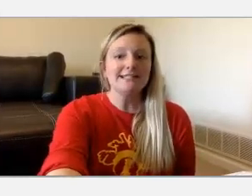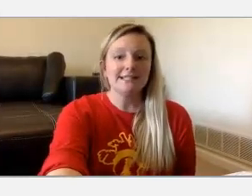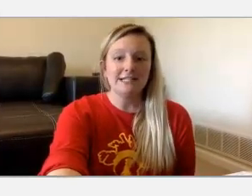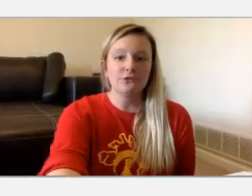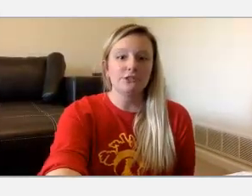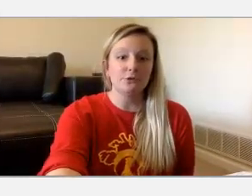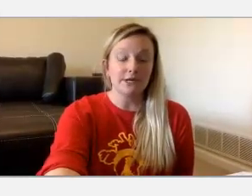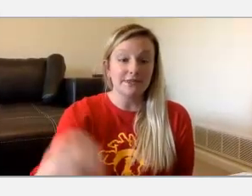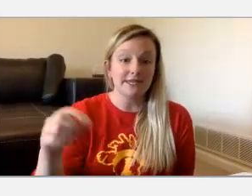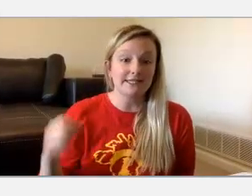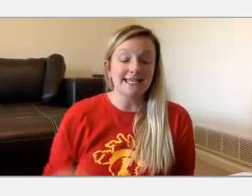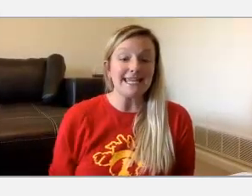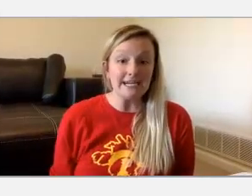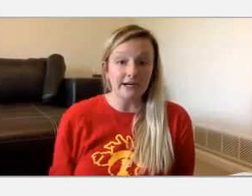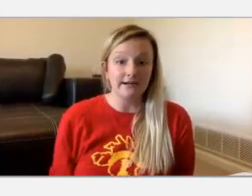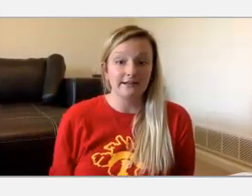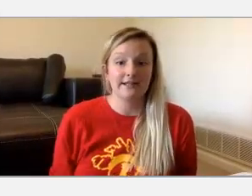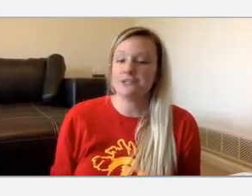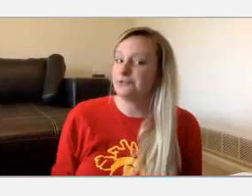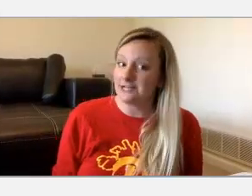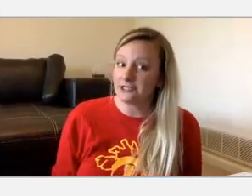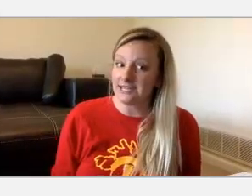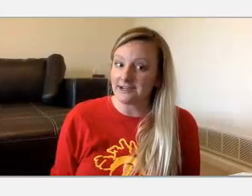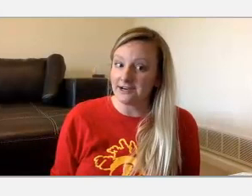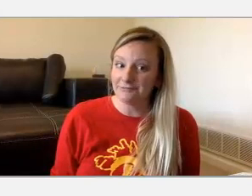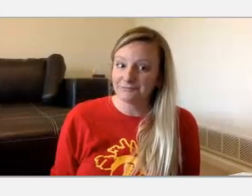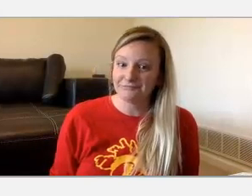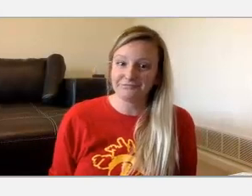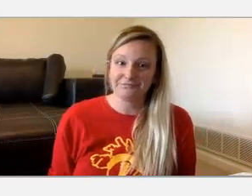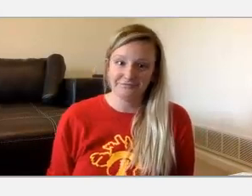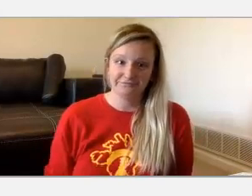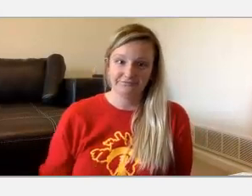Jerry's listening to a story with his ear. Can you touch the ear?